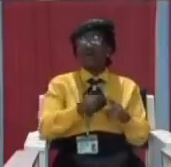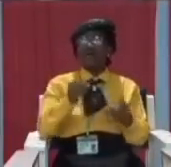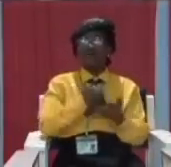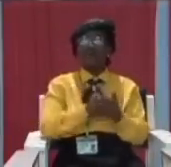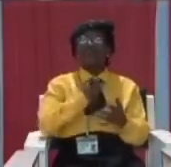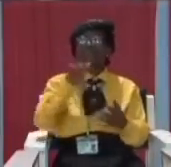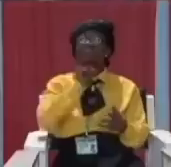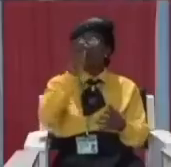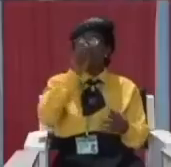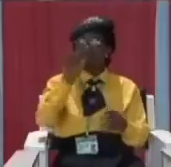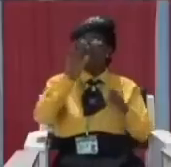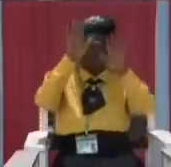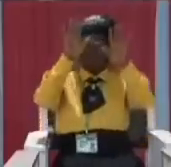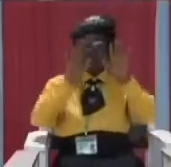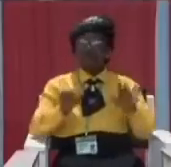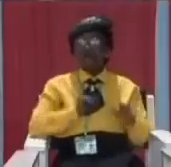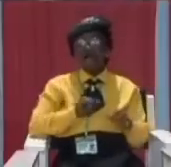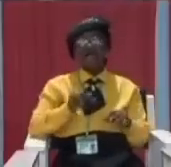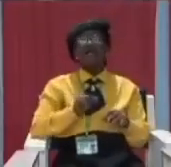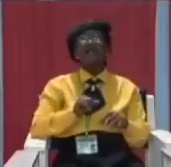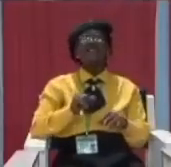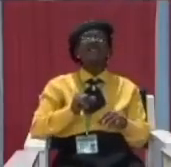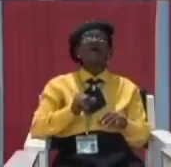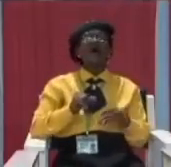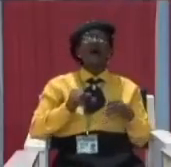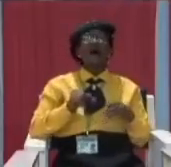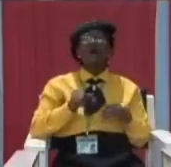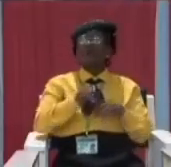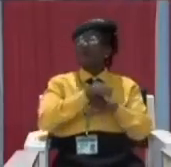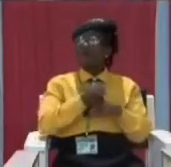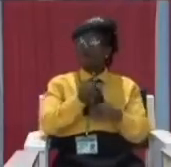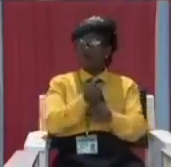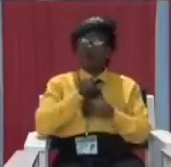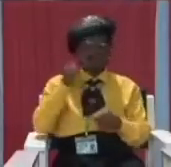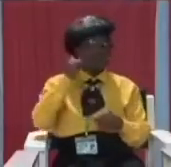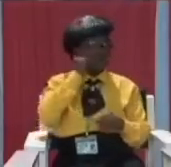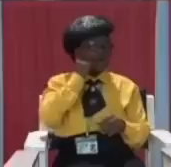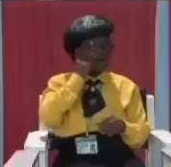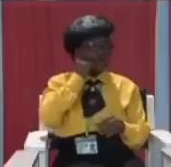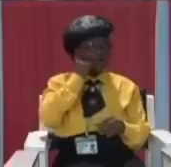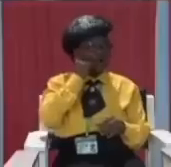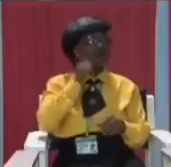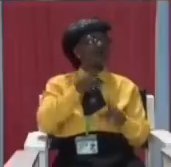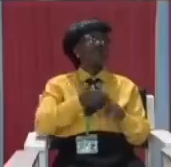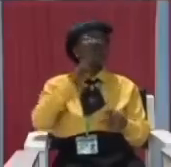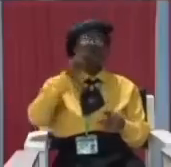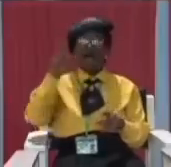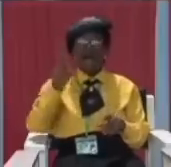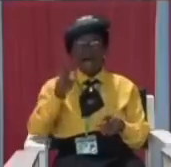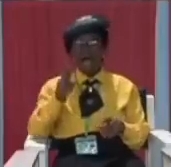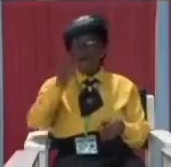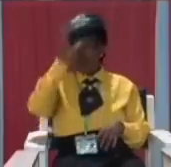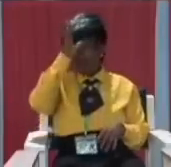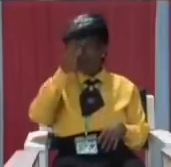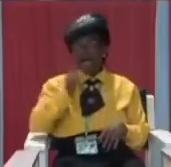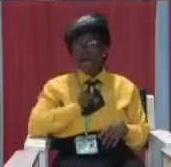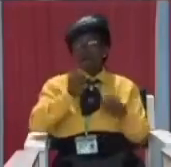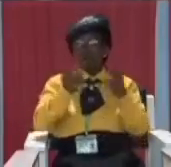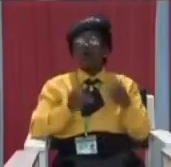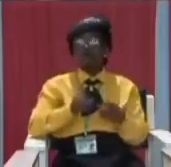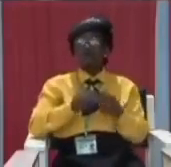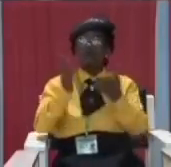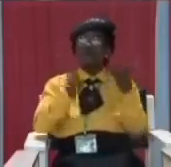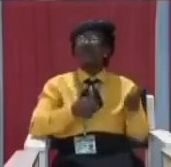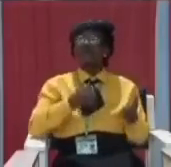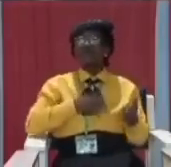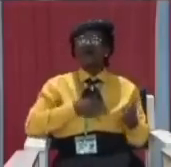I got a phone call from her not too long ago. Daddy, I want to bring my twins to greet you. I said,